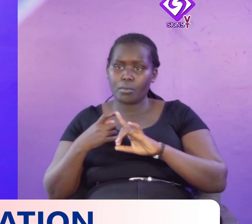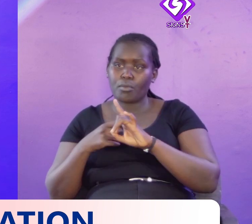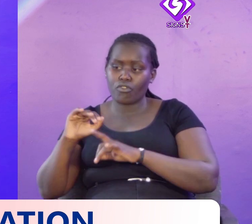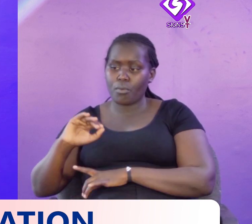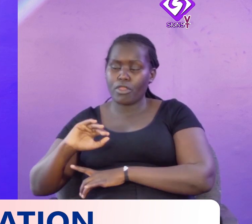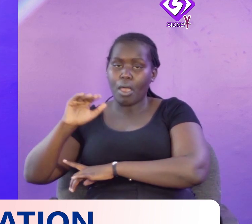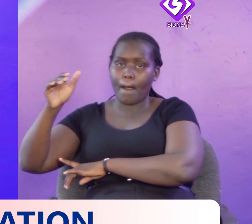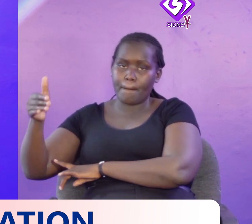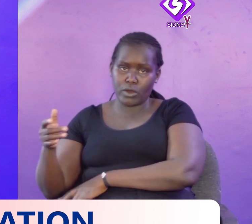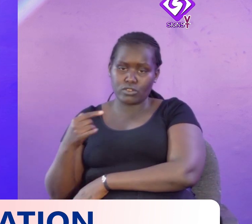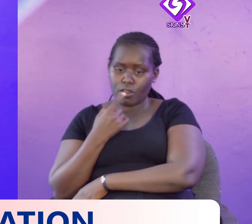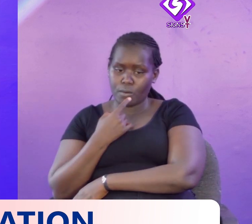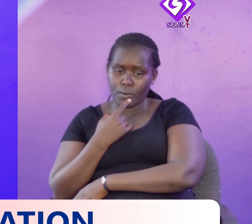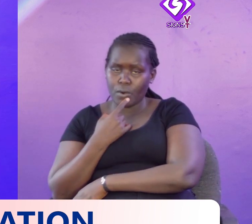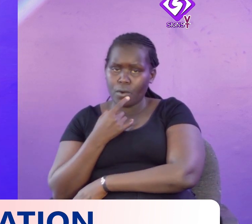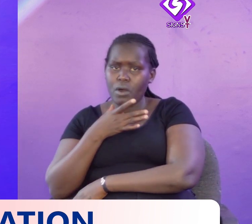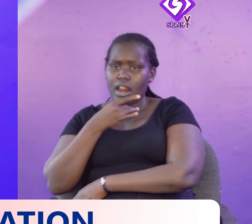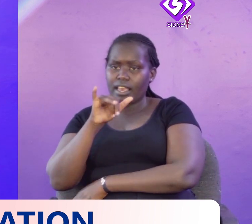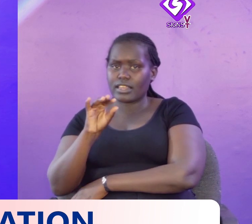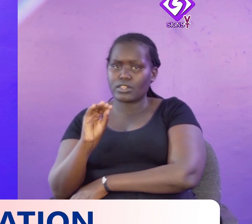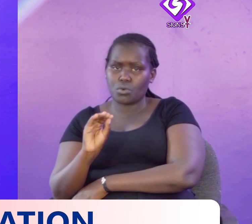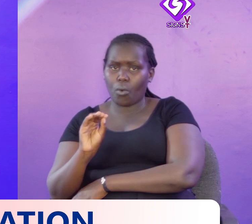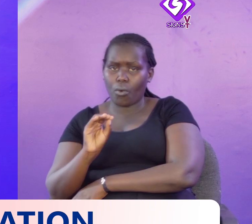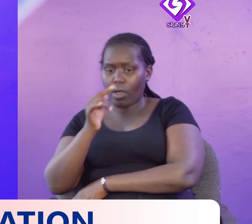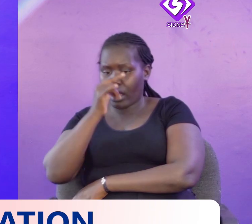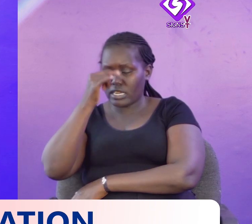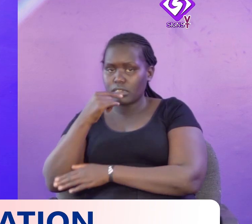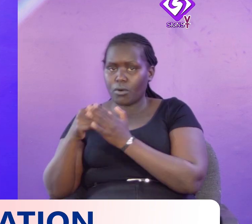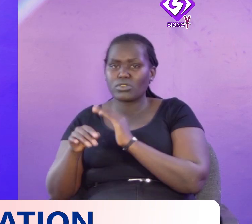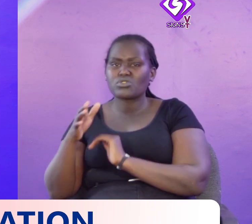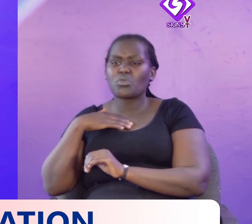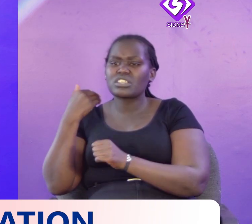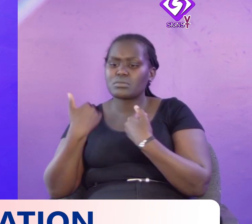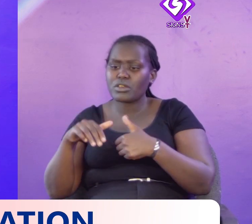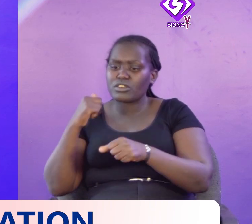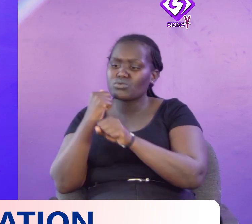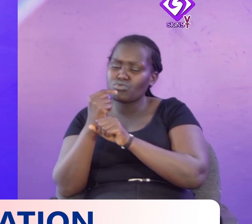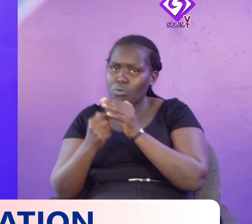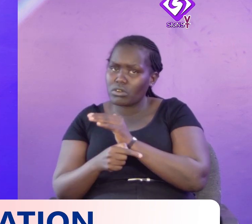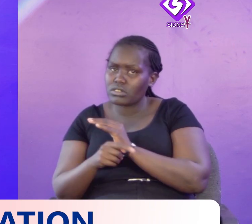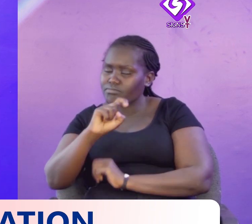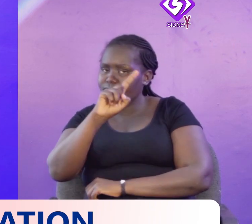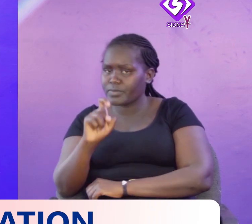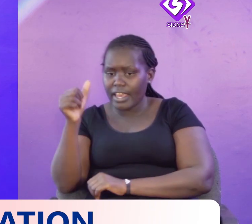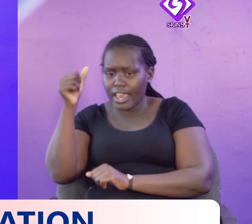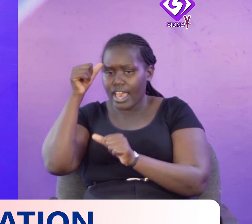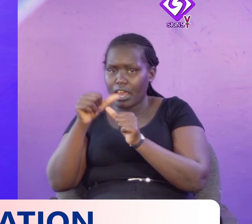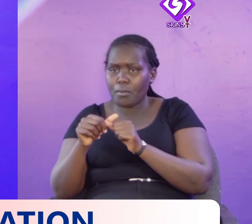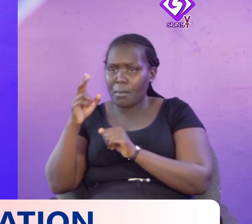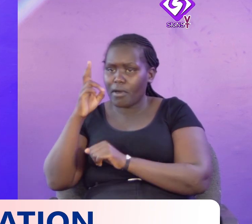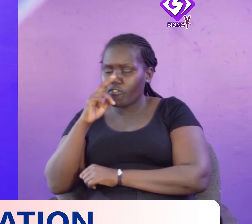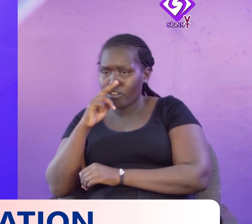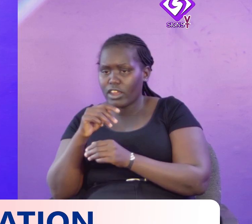mountain didn't like that statement because he said, munataka nifanyaje? And I remember jokes moving around on